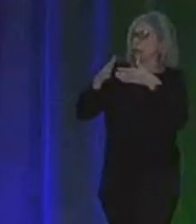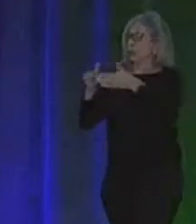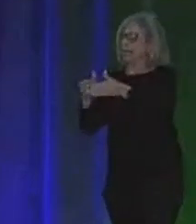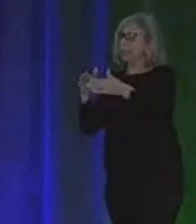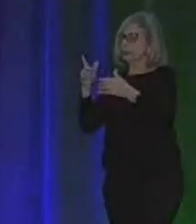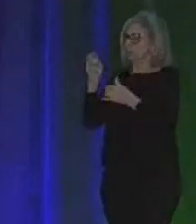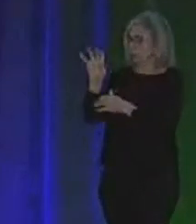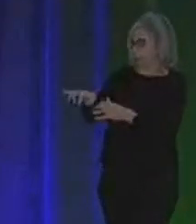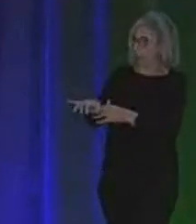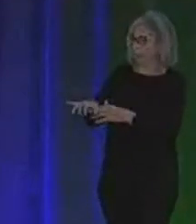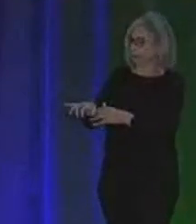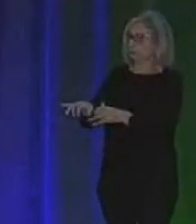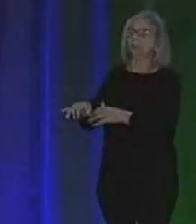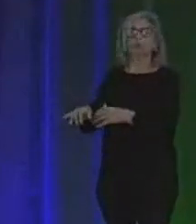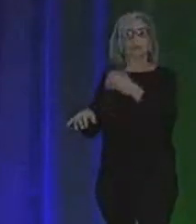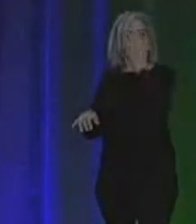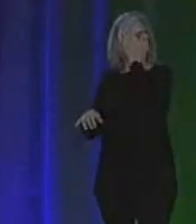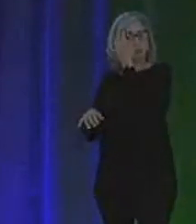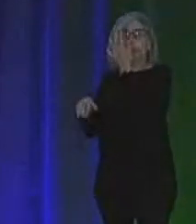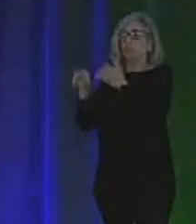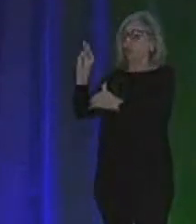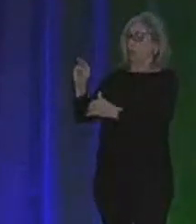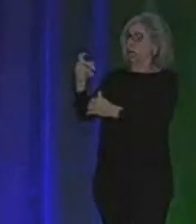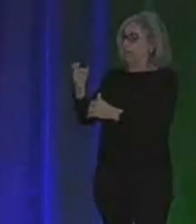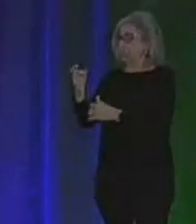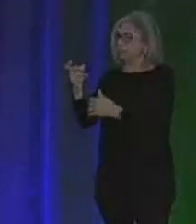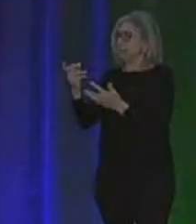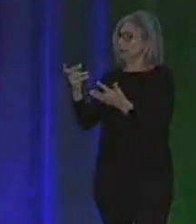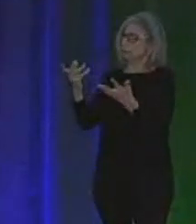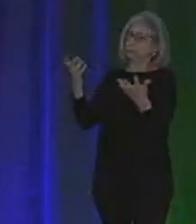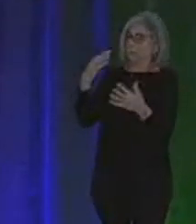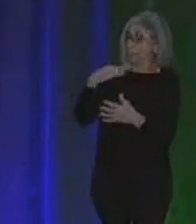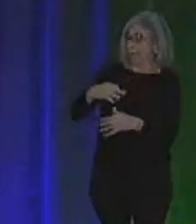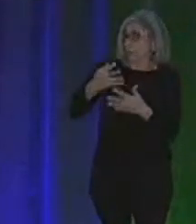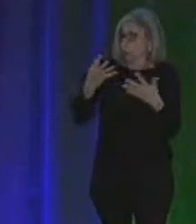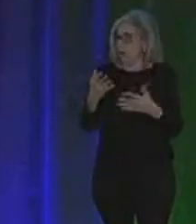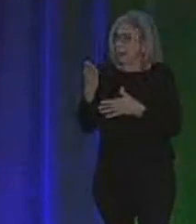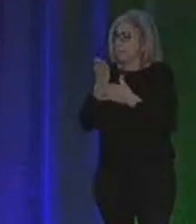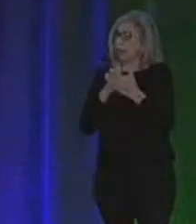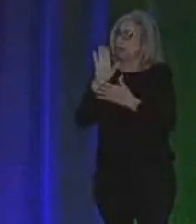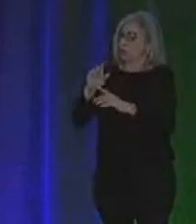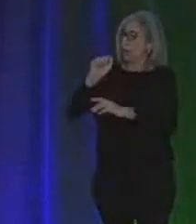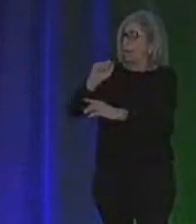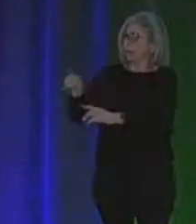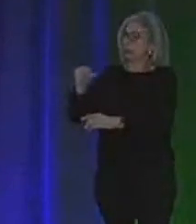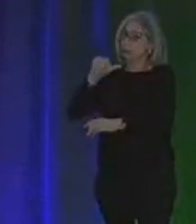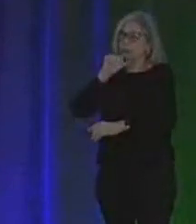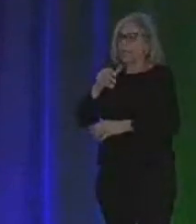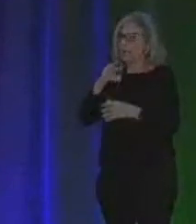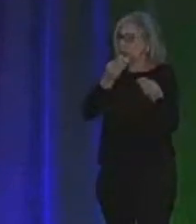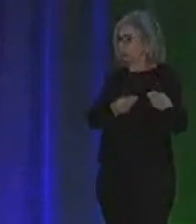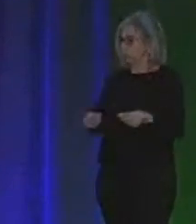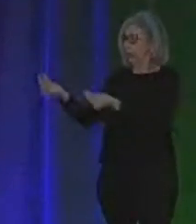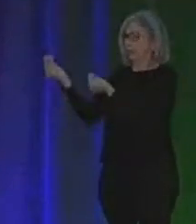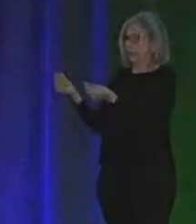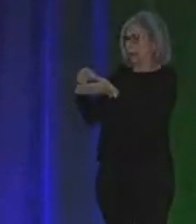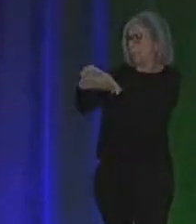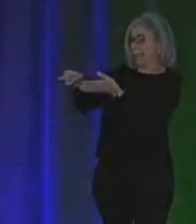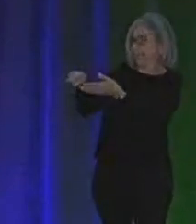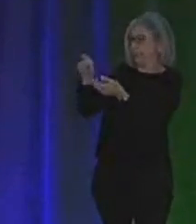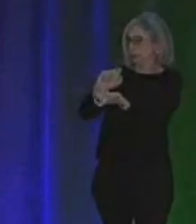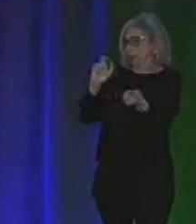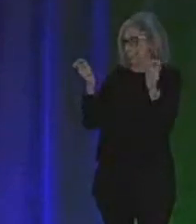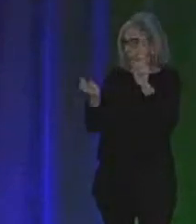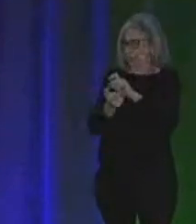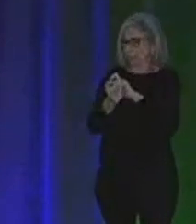way with good DX. And the UX benefits to it, obviously, is that parts of your application won't re-render on page transitions. And